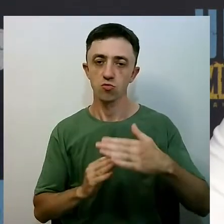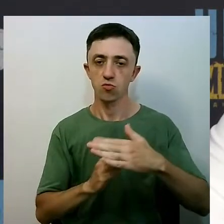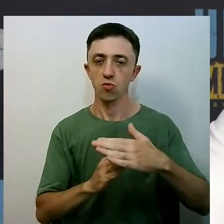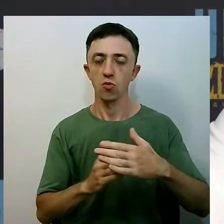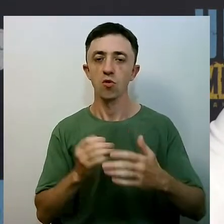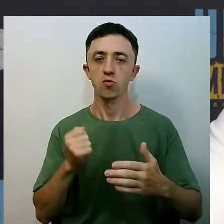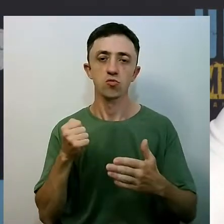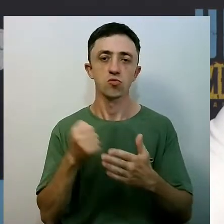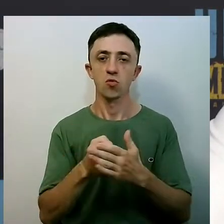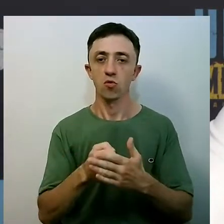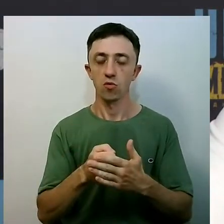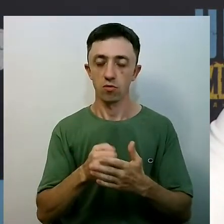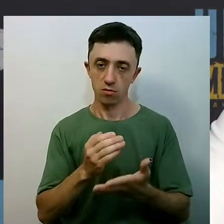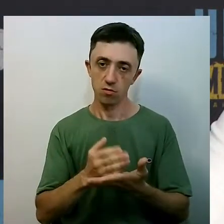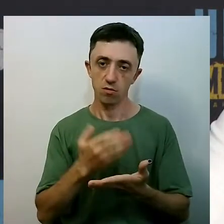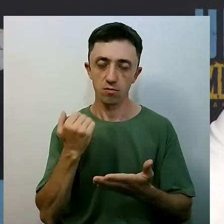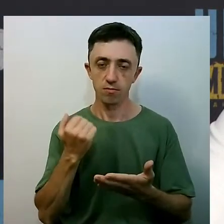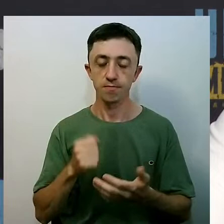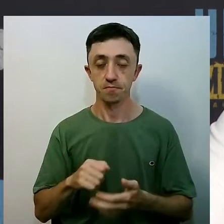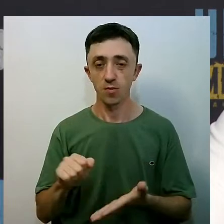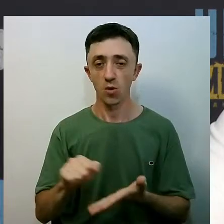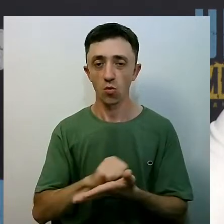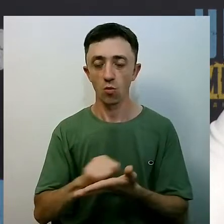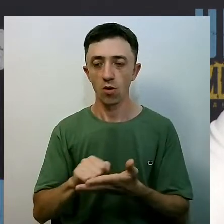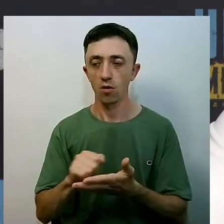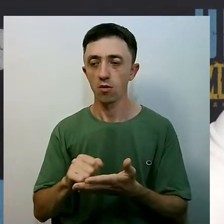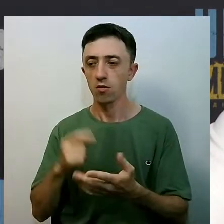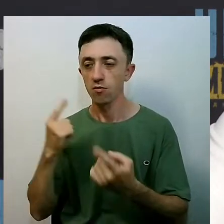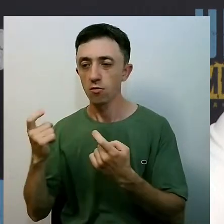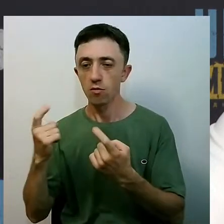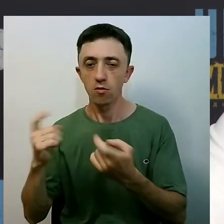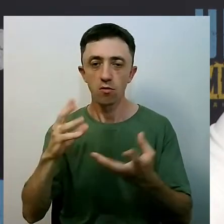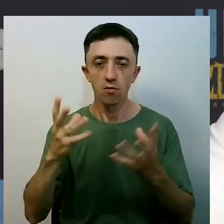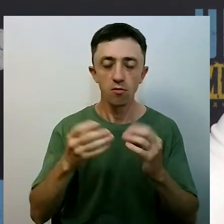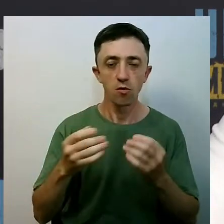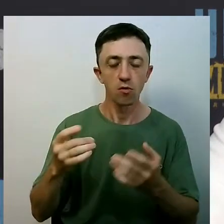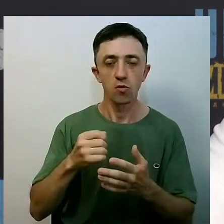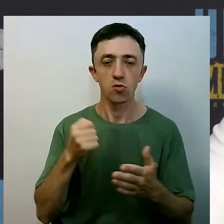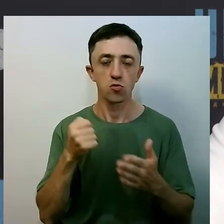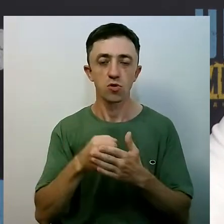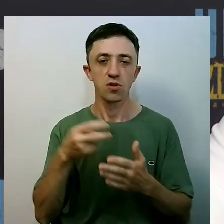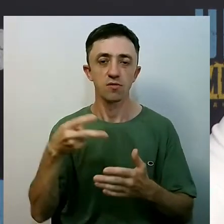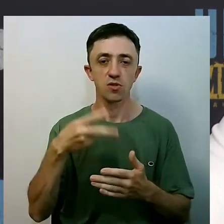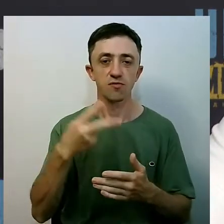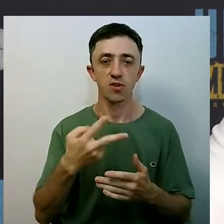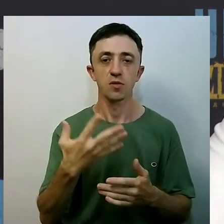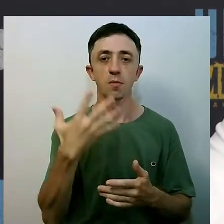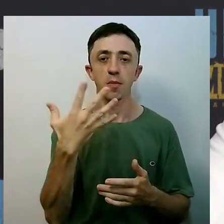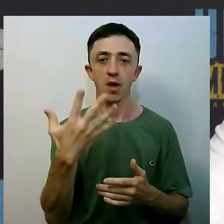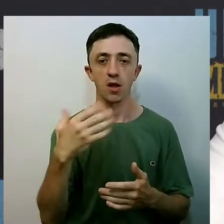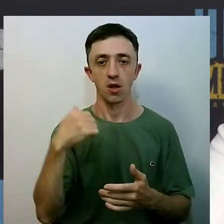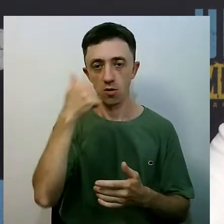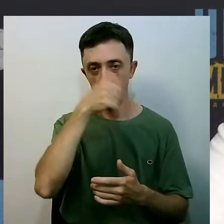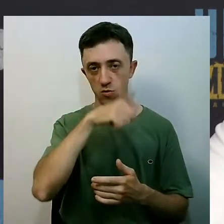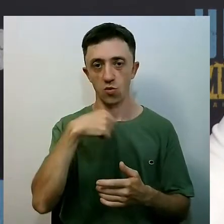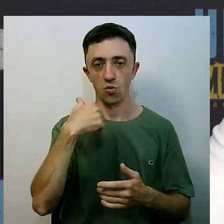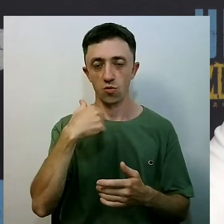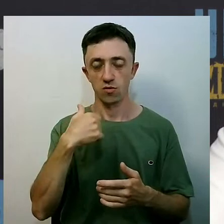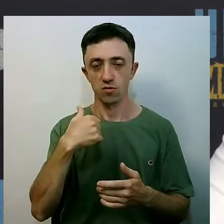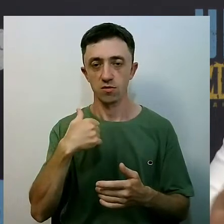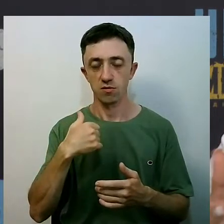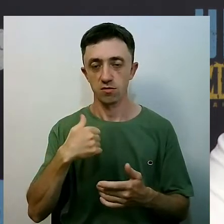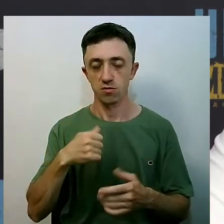develop such plan? Yes. The documents should be prepared